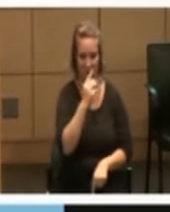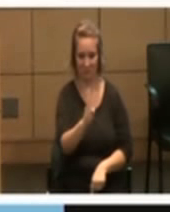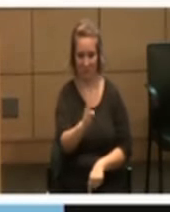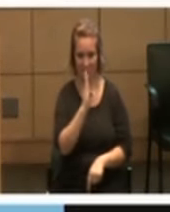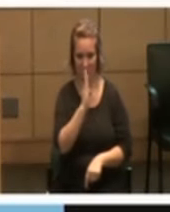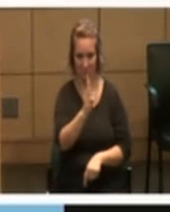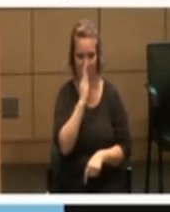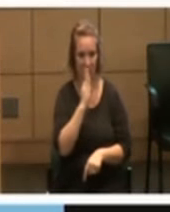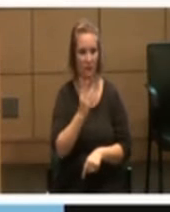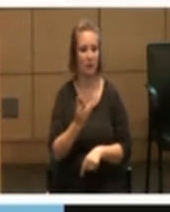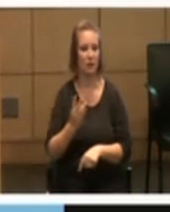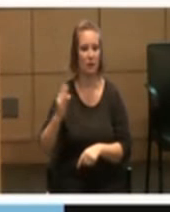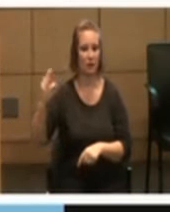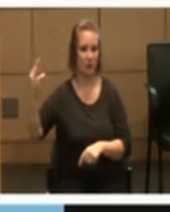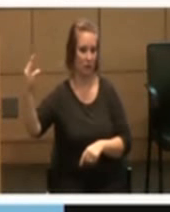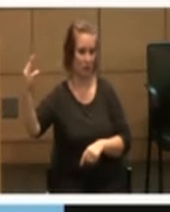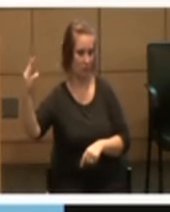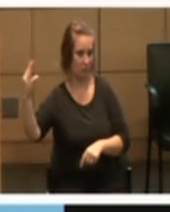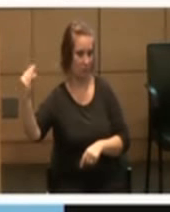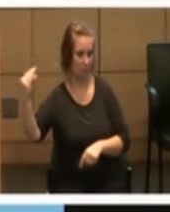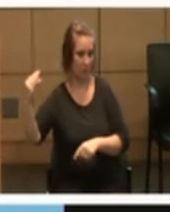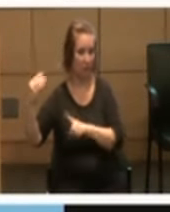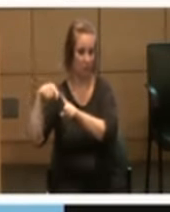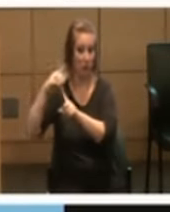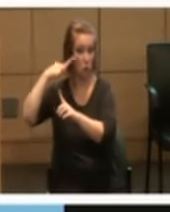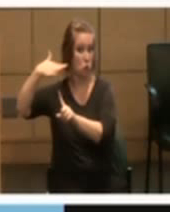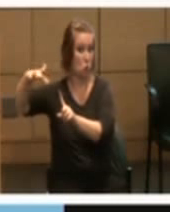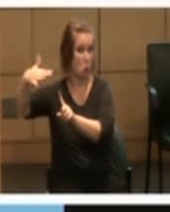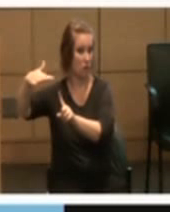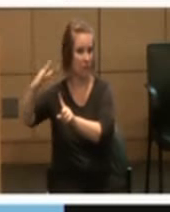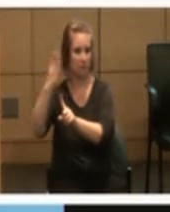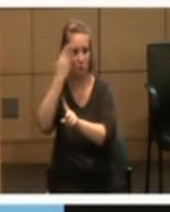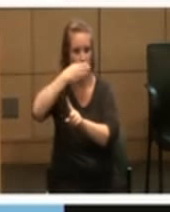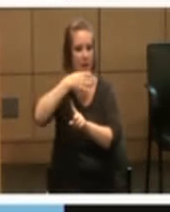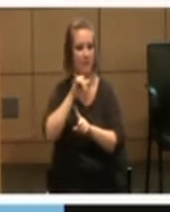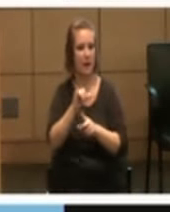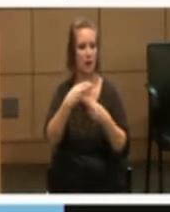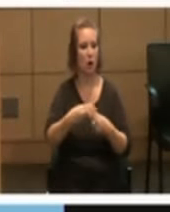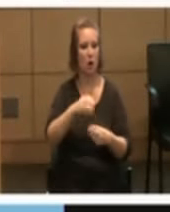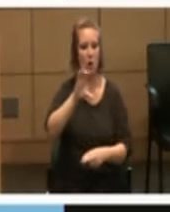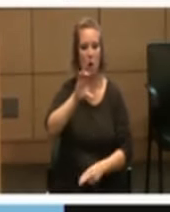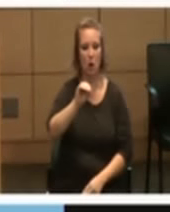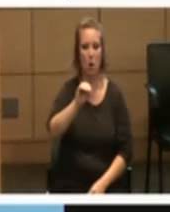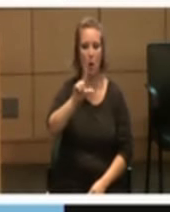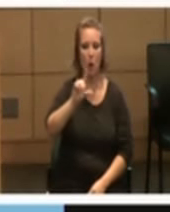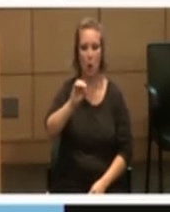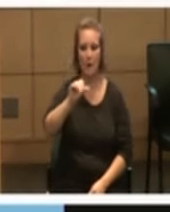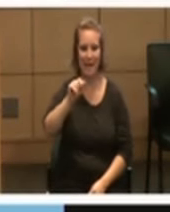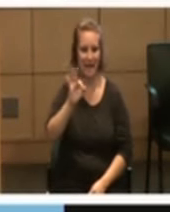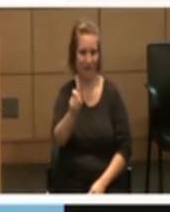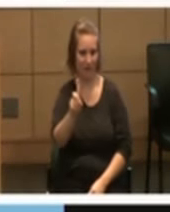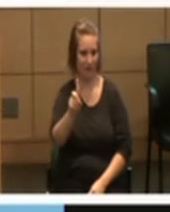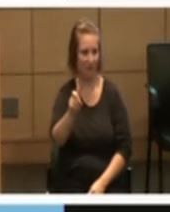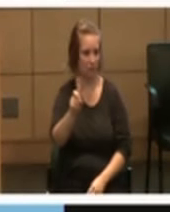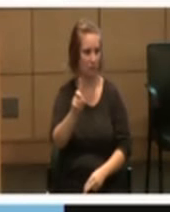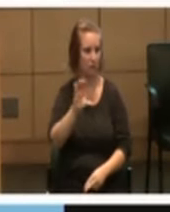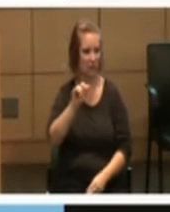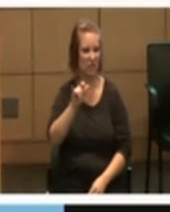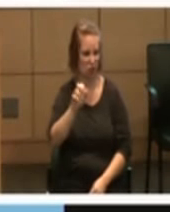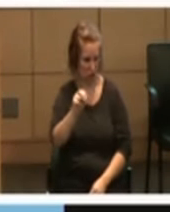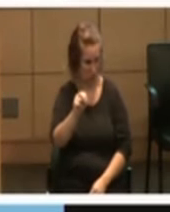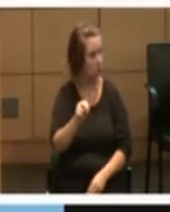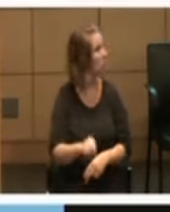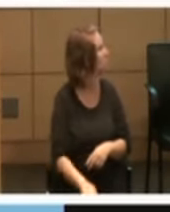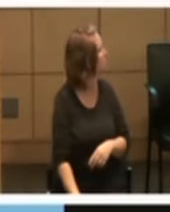speech masker is coming from the front as well. We call that the co-located condition. We assess this in the condition